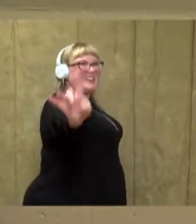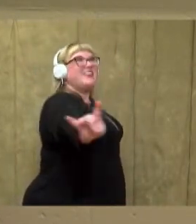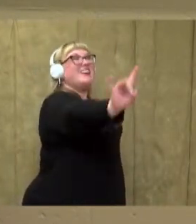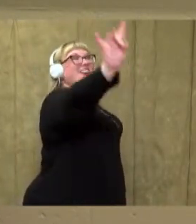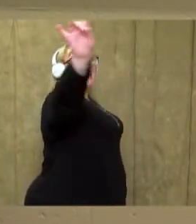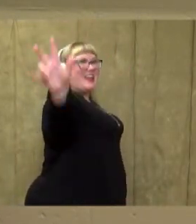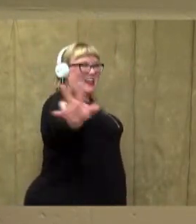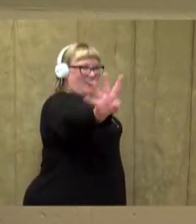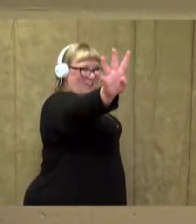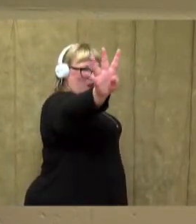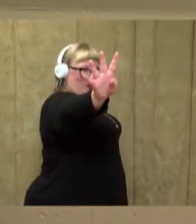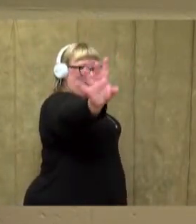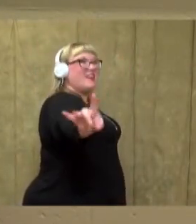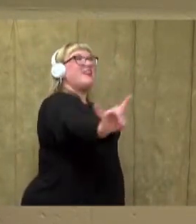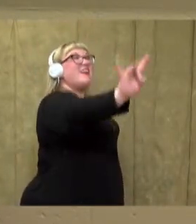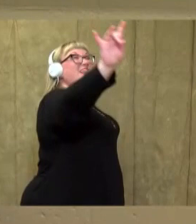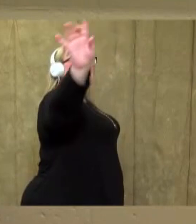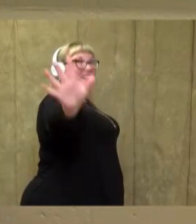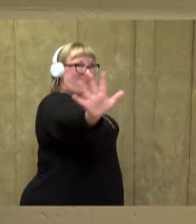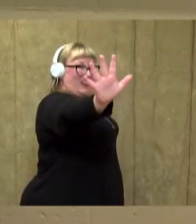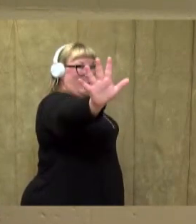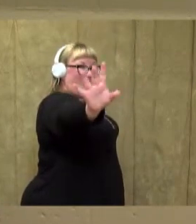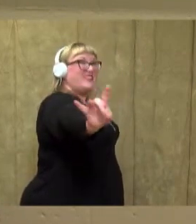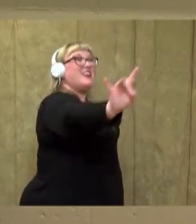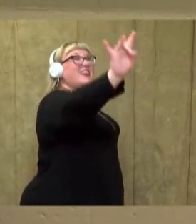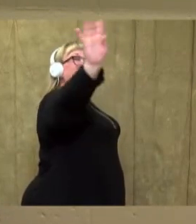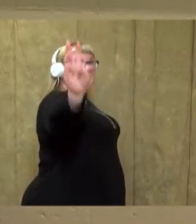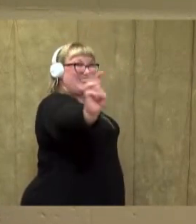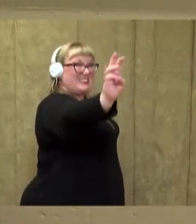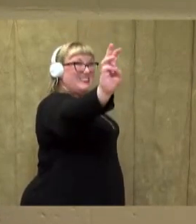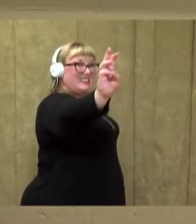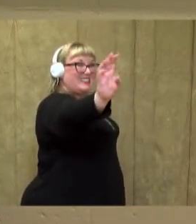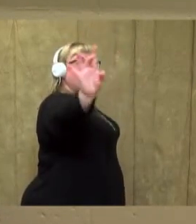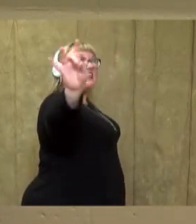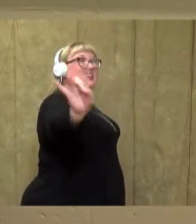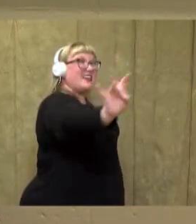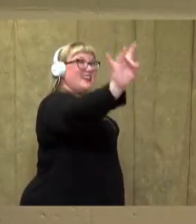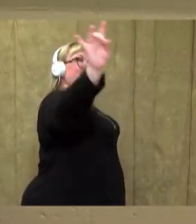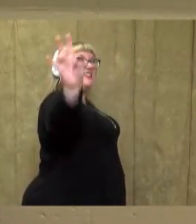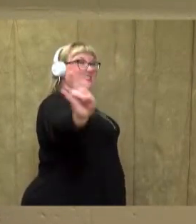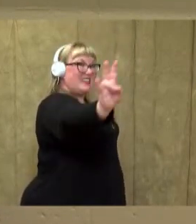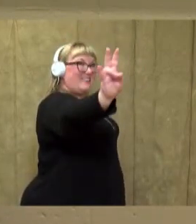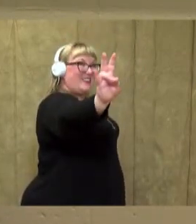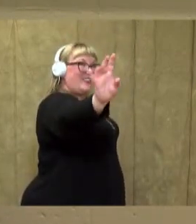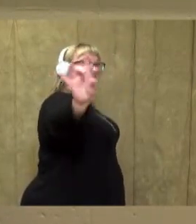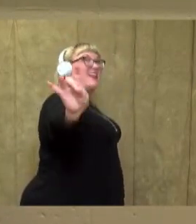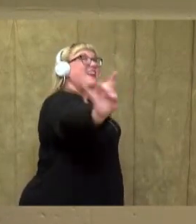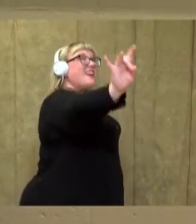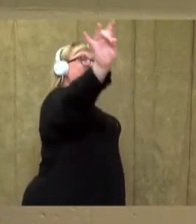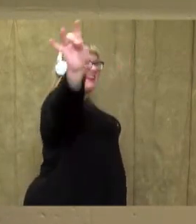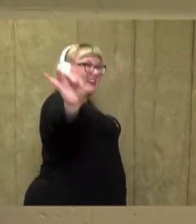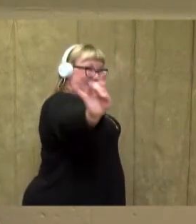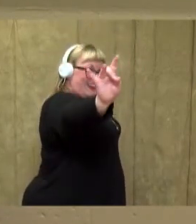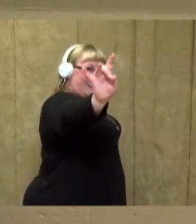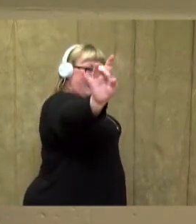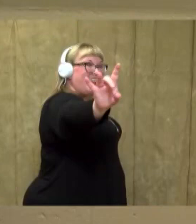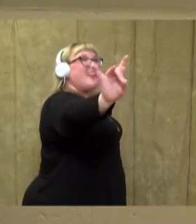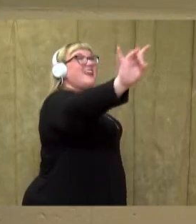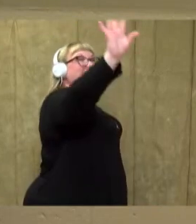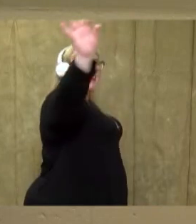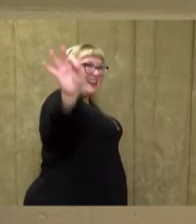83, 84, 85, 86, 87,